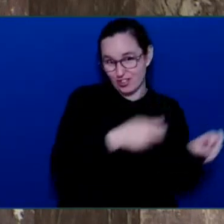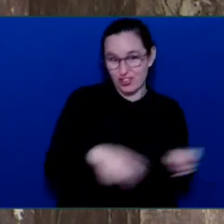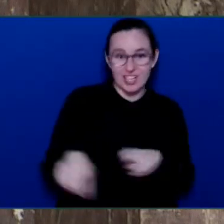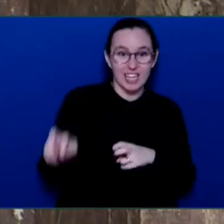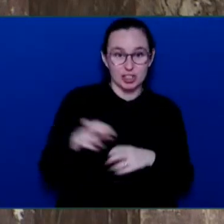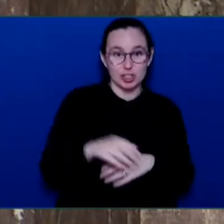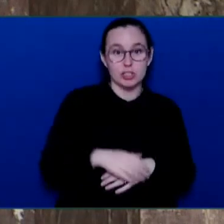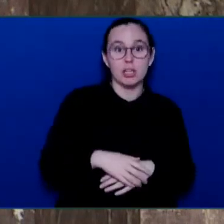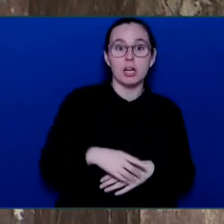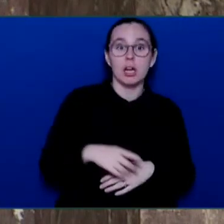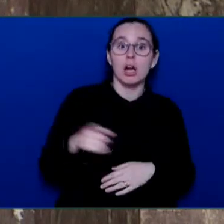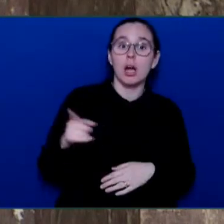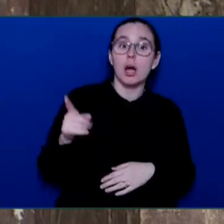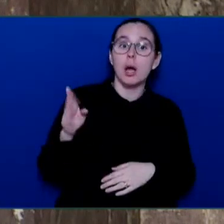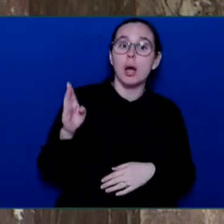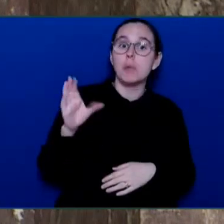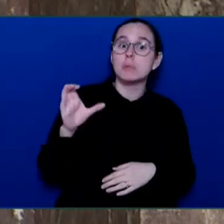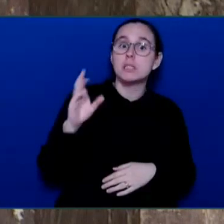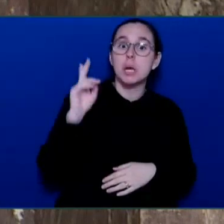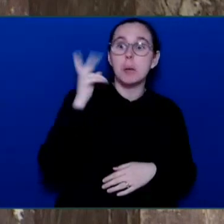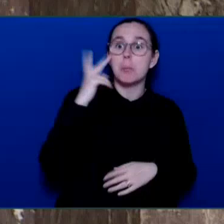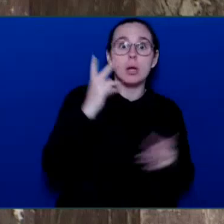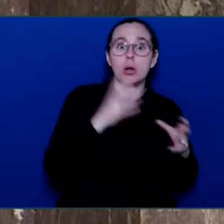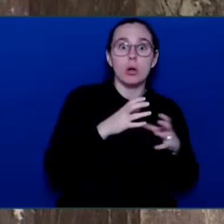in short-term...